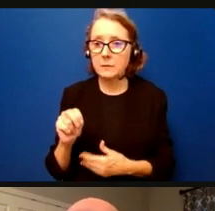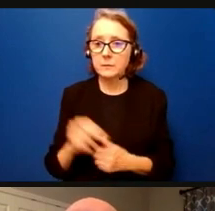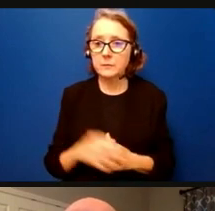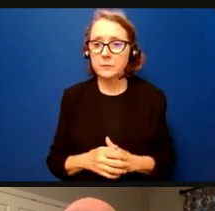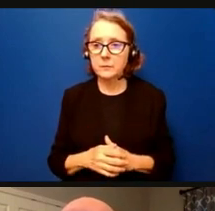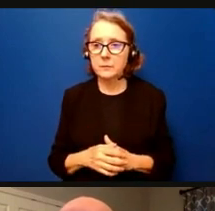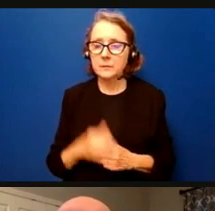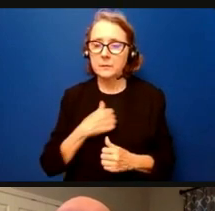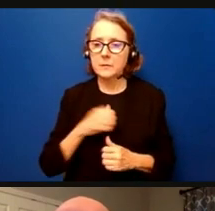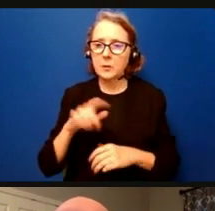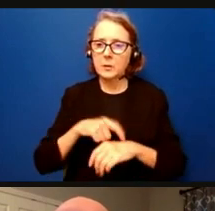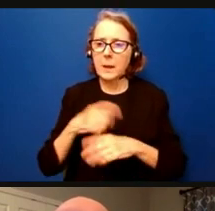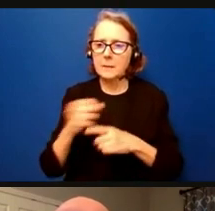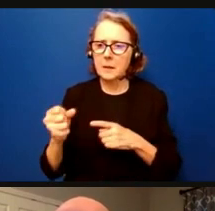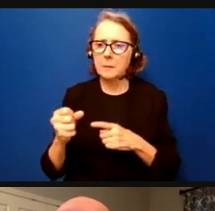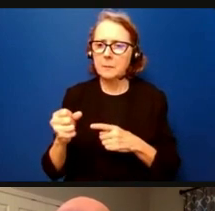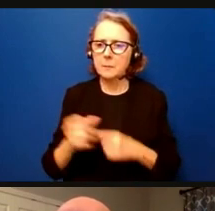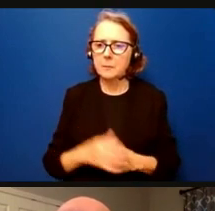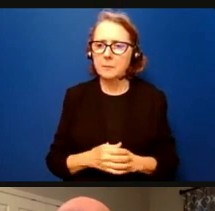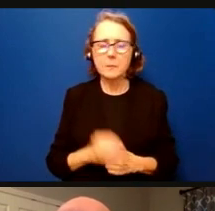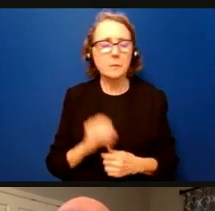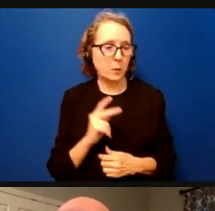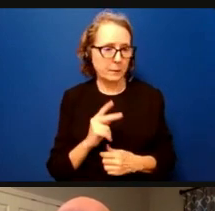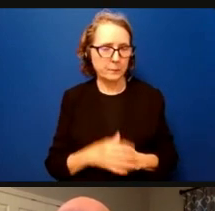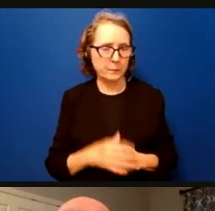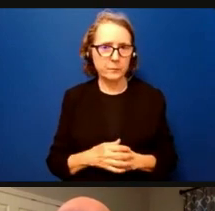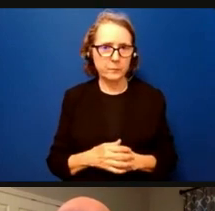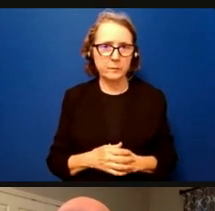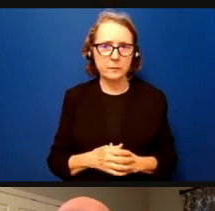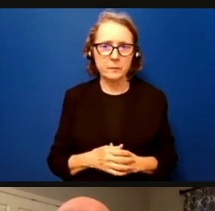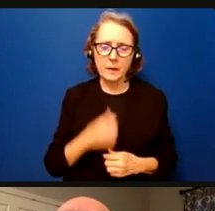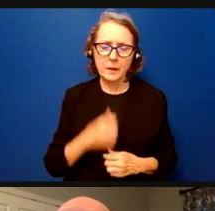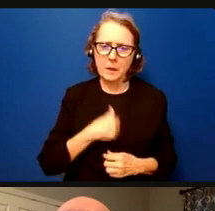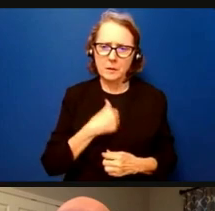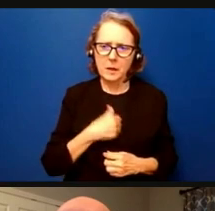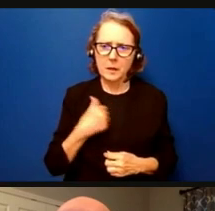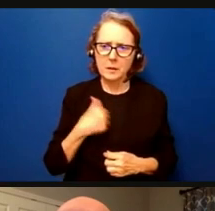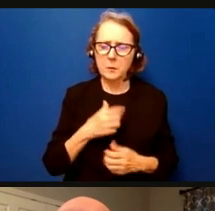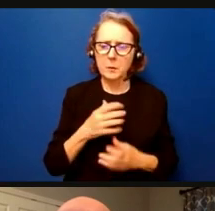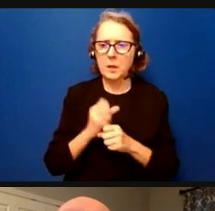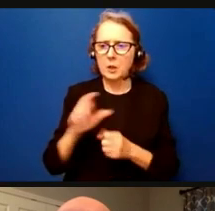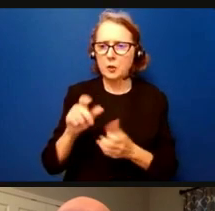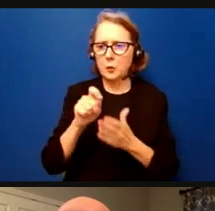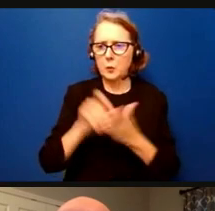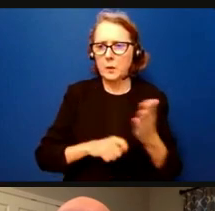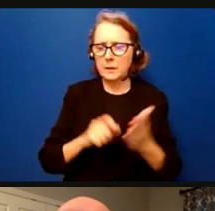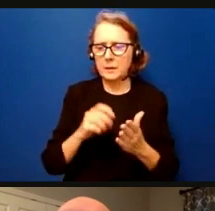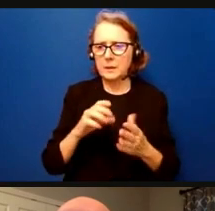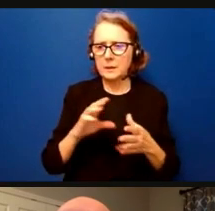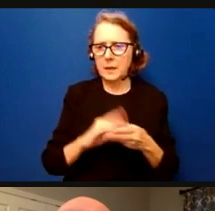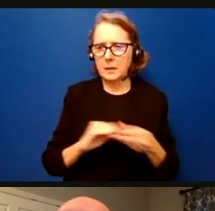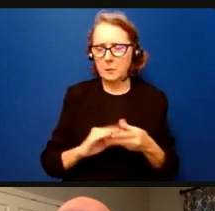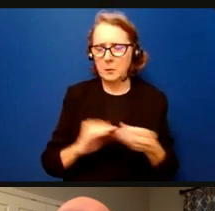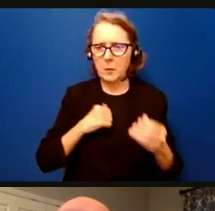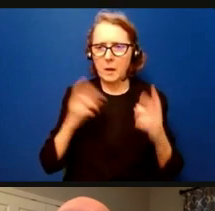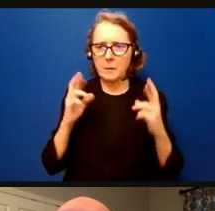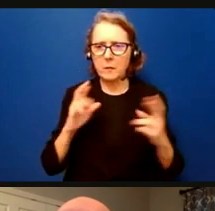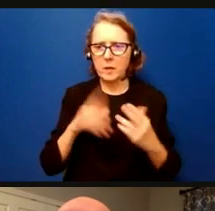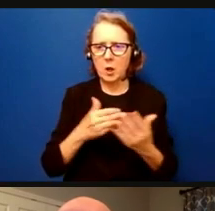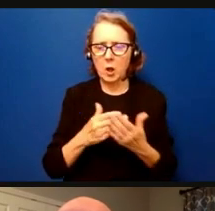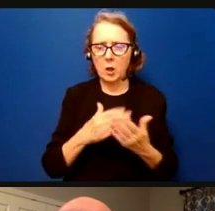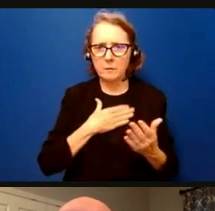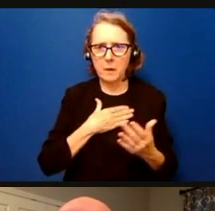I'm sorry, your time's up. Okay. Apologize. We did get your written testimony, however, so I'm hopeful that all of my